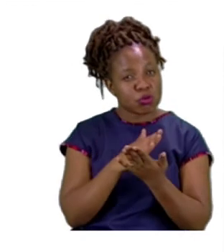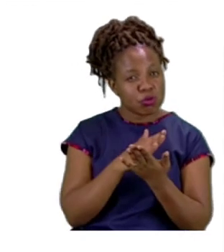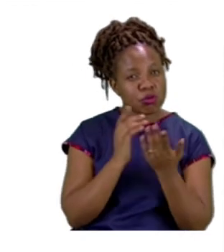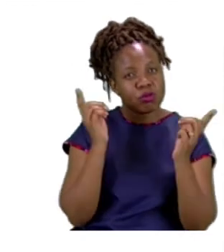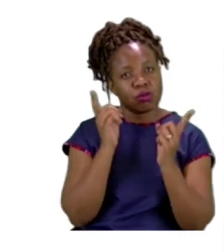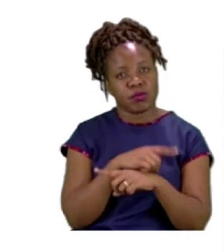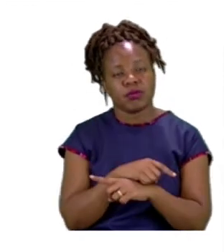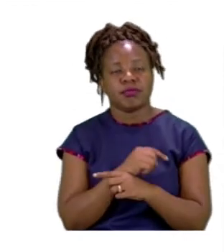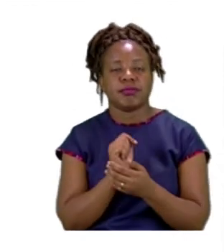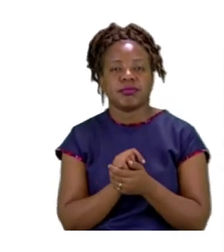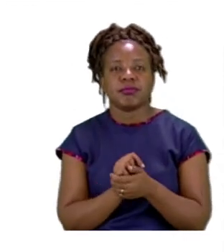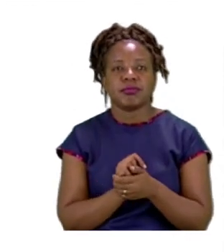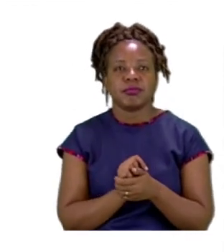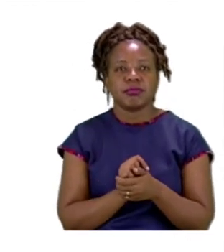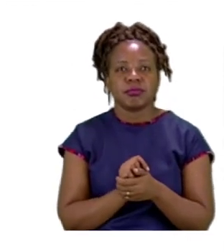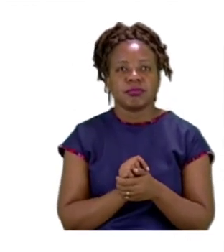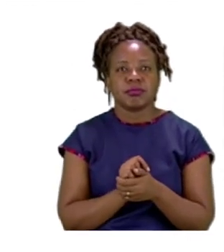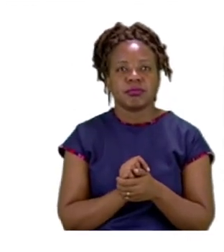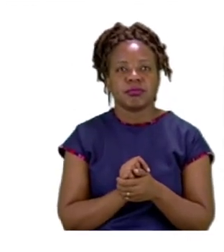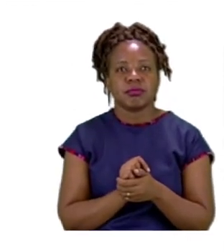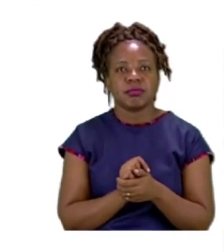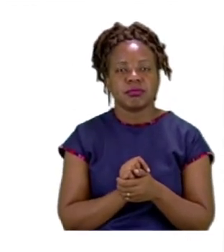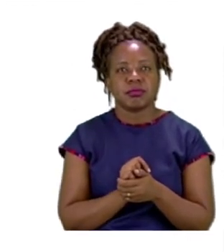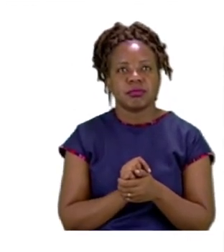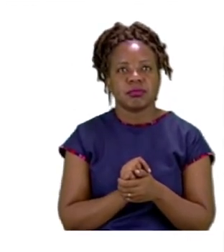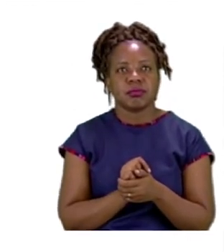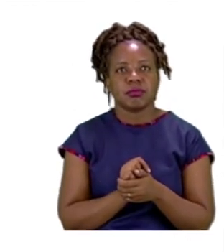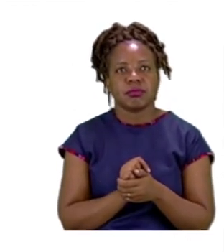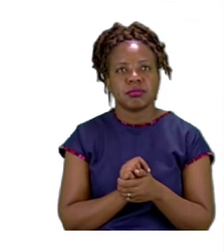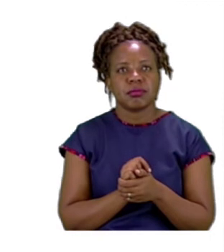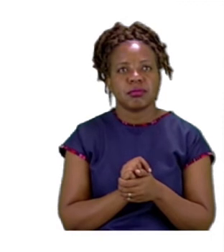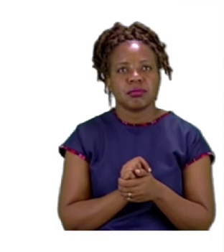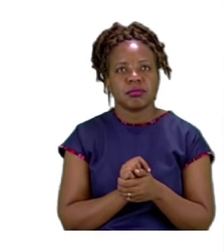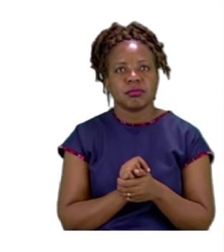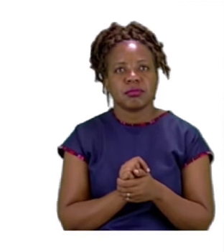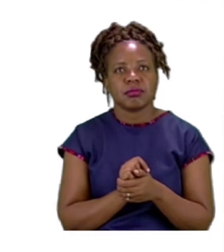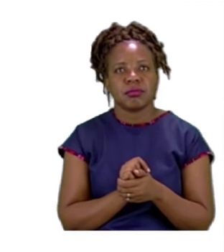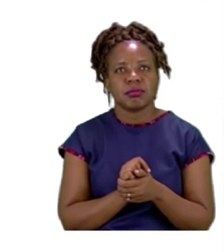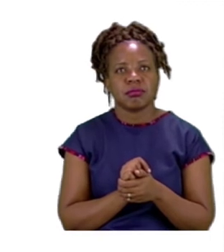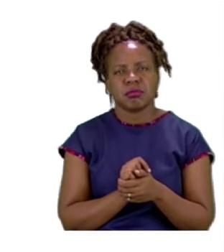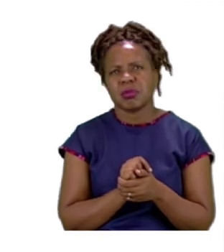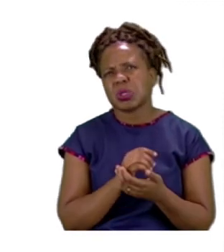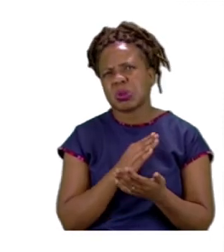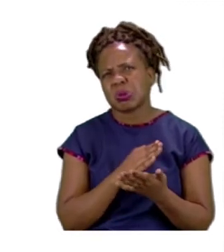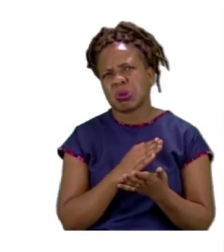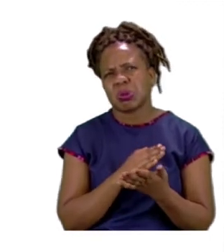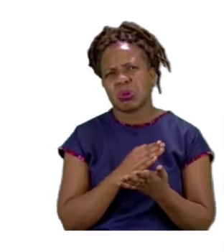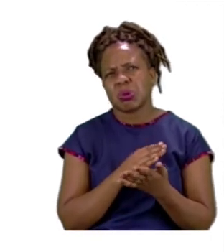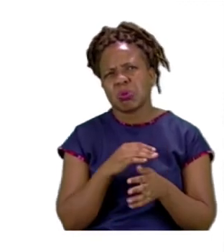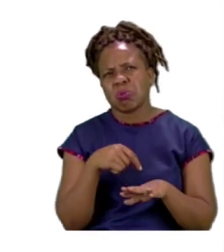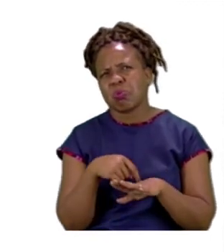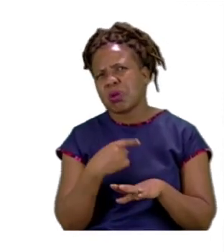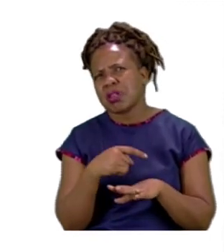days. And then the first 2 days are Monday and Tuesday. And it doesn't look like the pies are as many